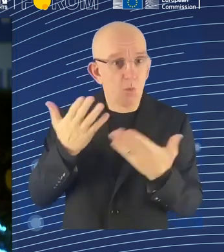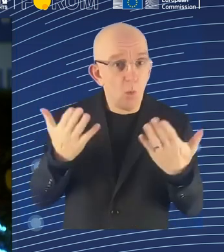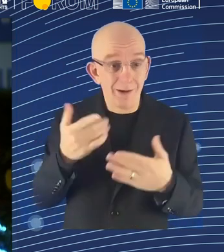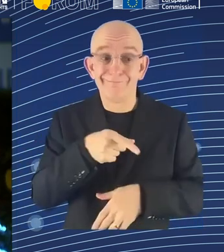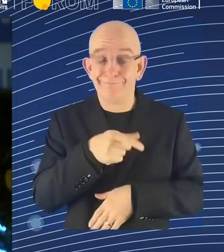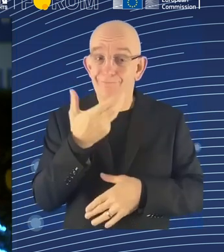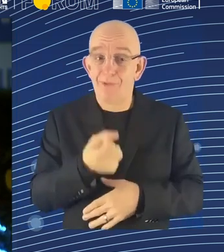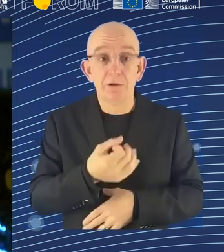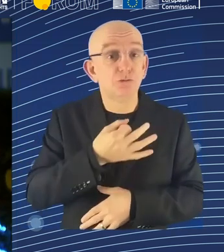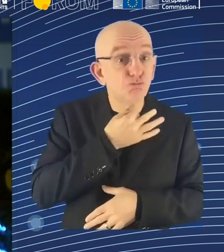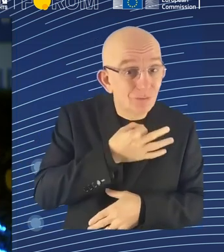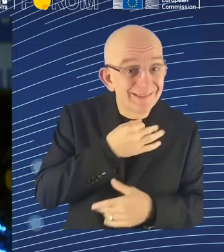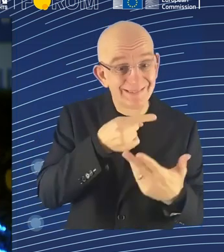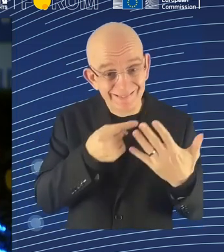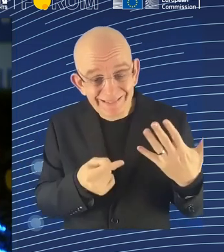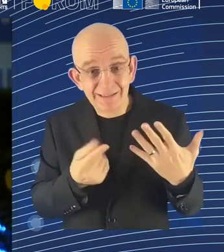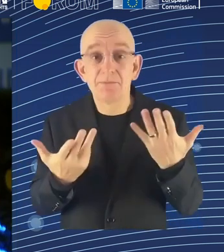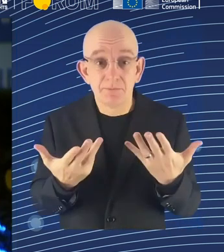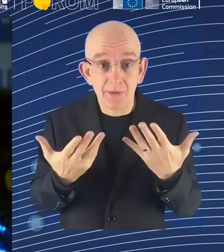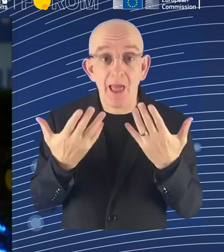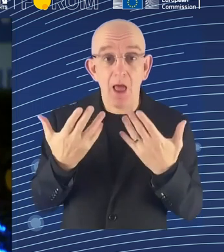citizens, and particularly the workers.